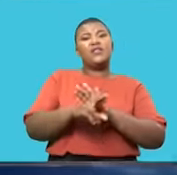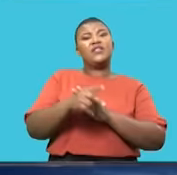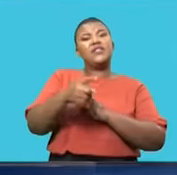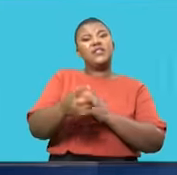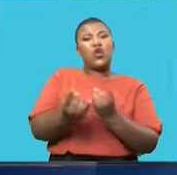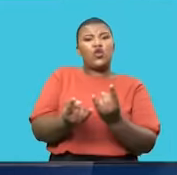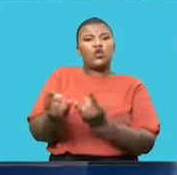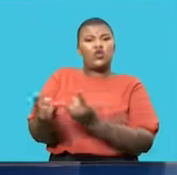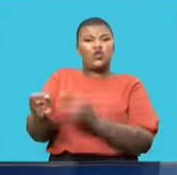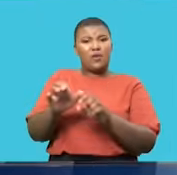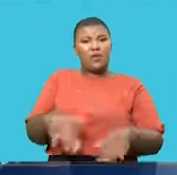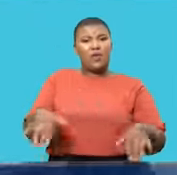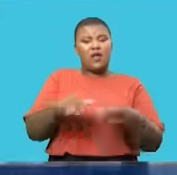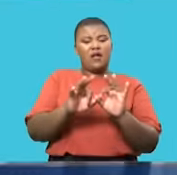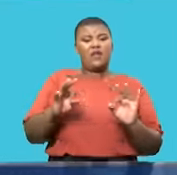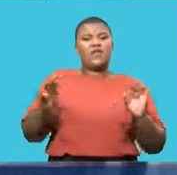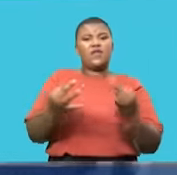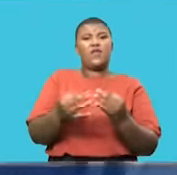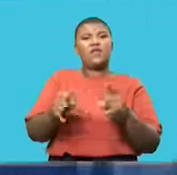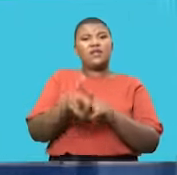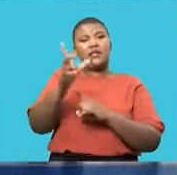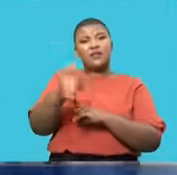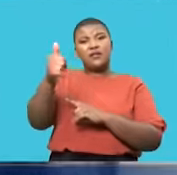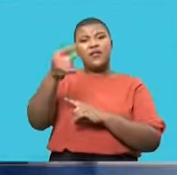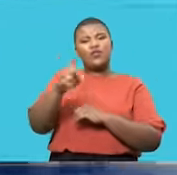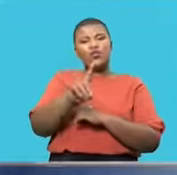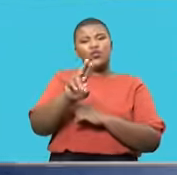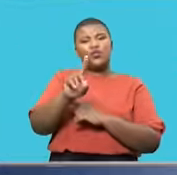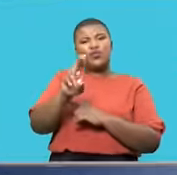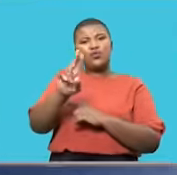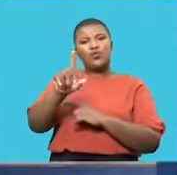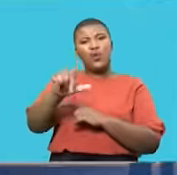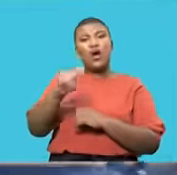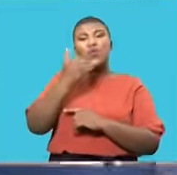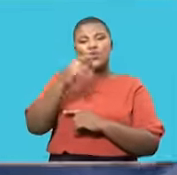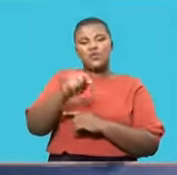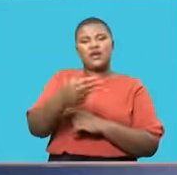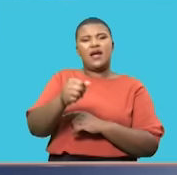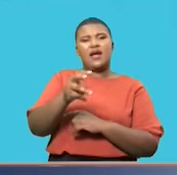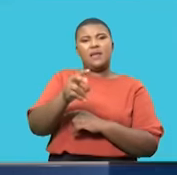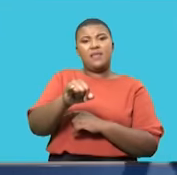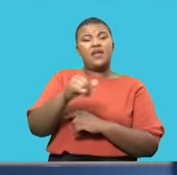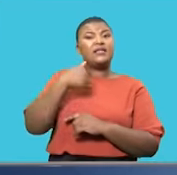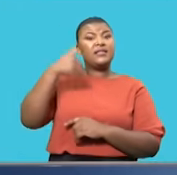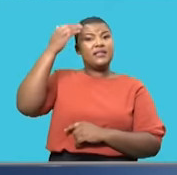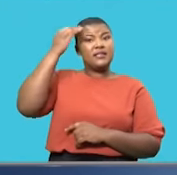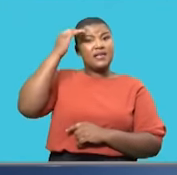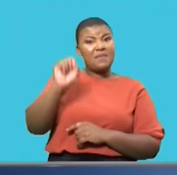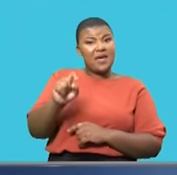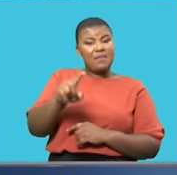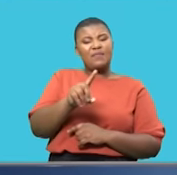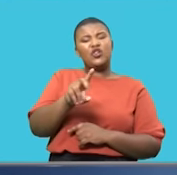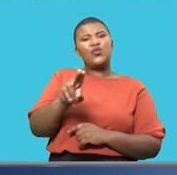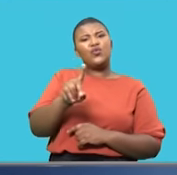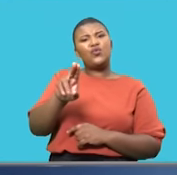Forum, together with the executive member of Operation Dudula, Utami Madondo. We know that the Operation Dudula came here as a